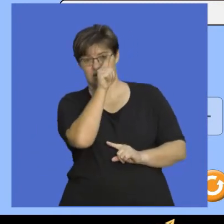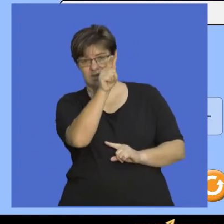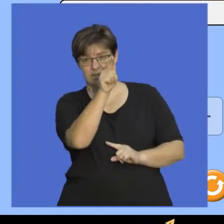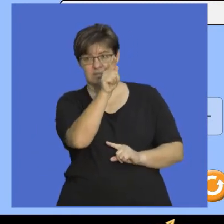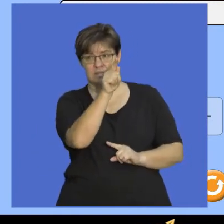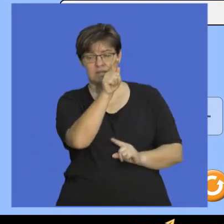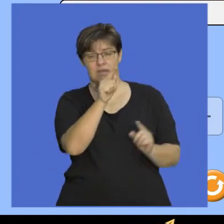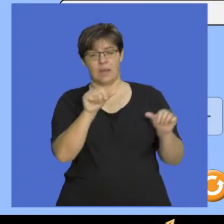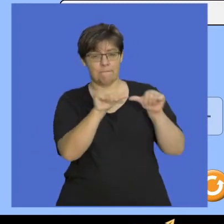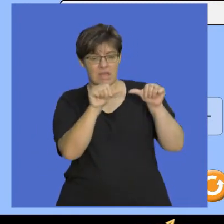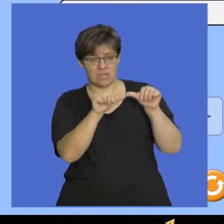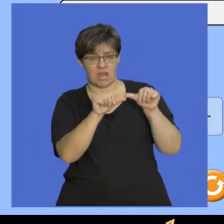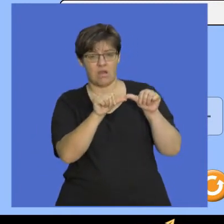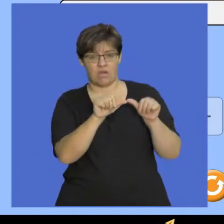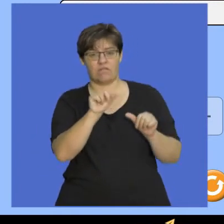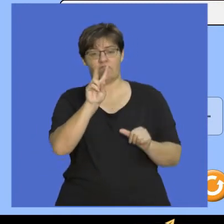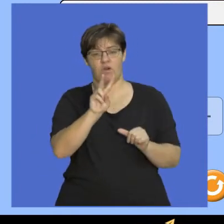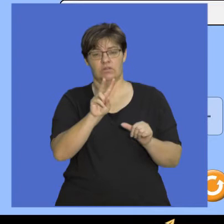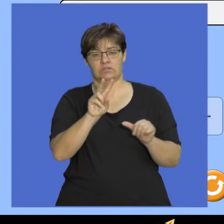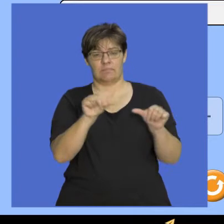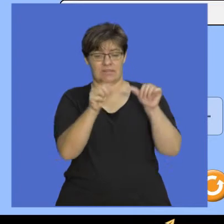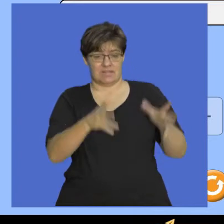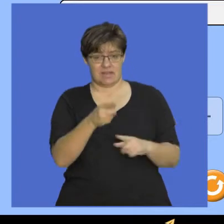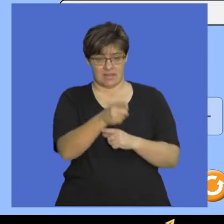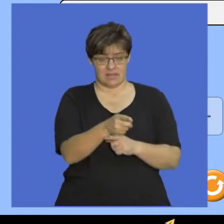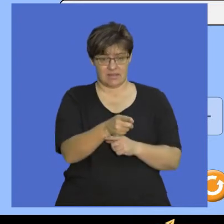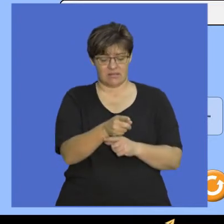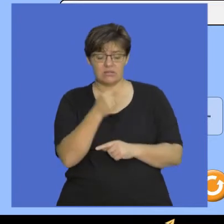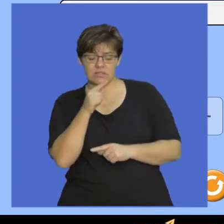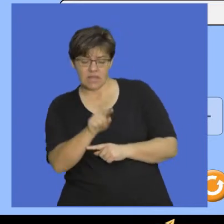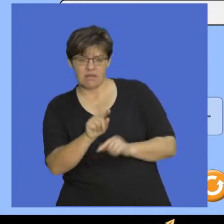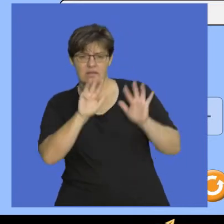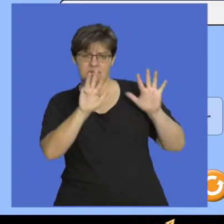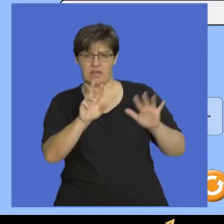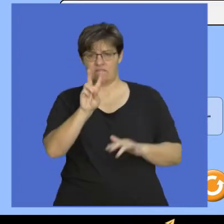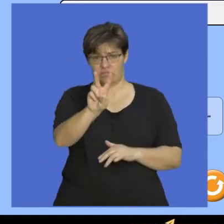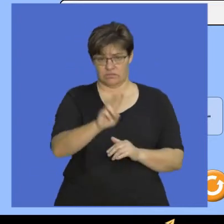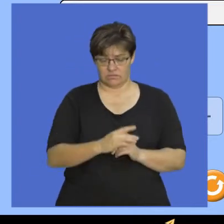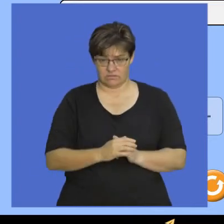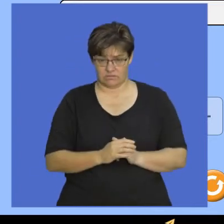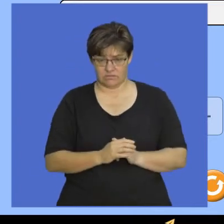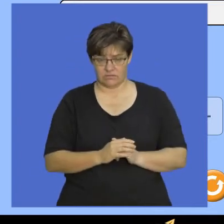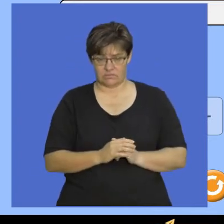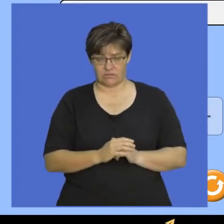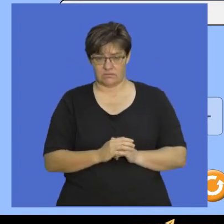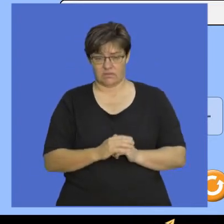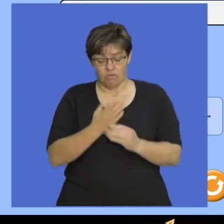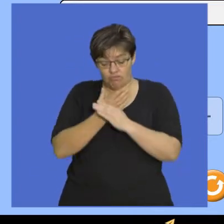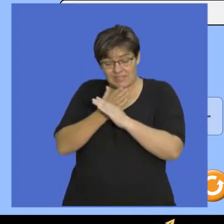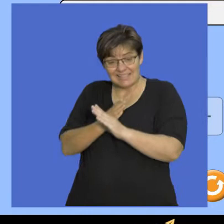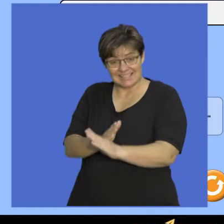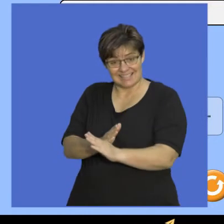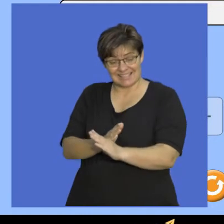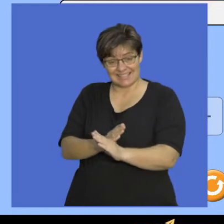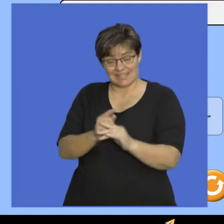battery and actually measure the potential difference across the battery. In this case, it's 9 volts. Now, the